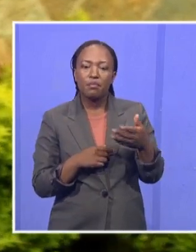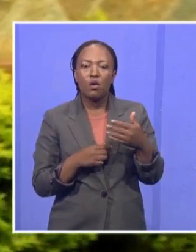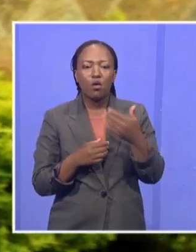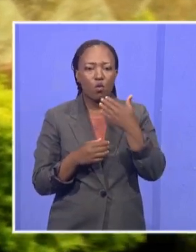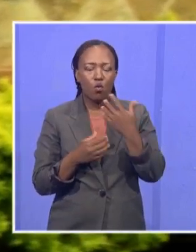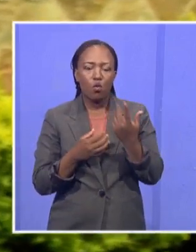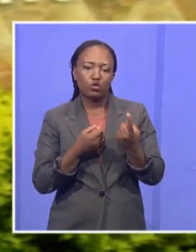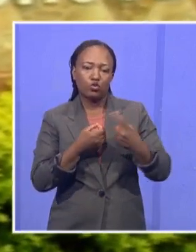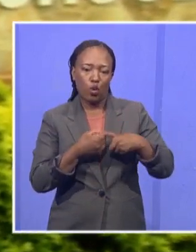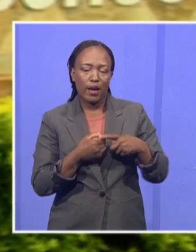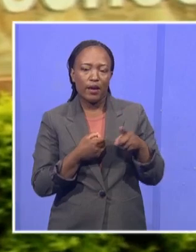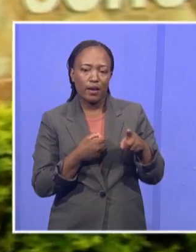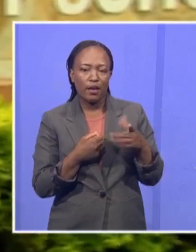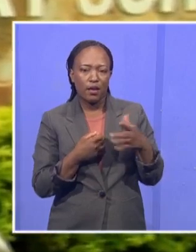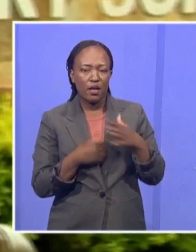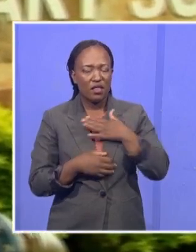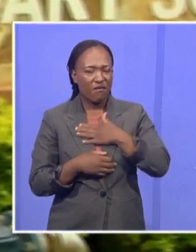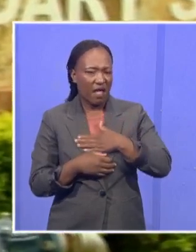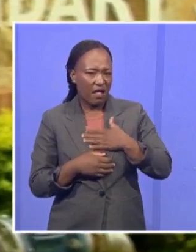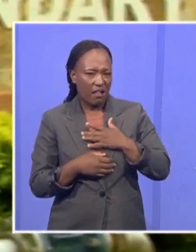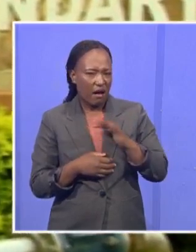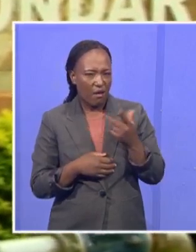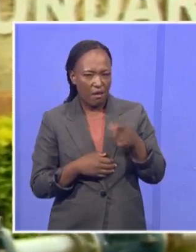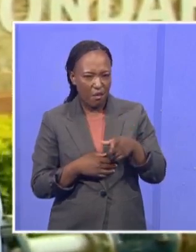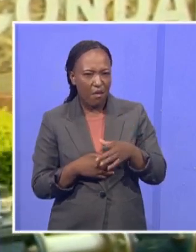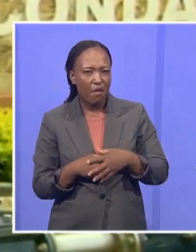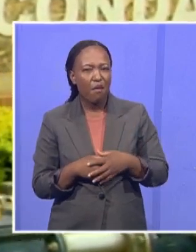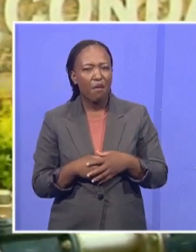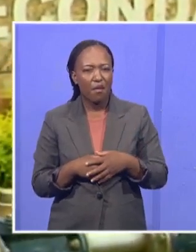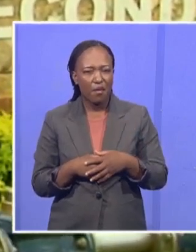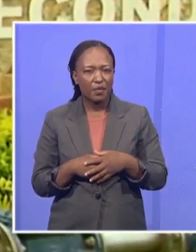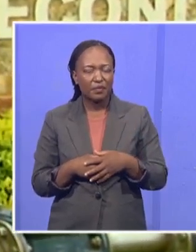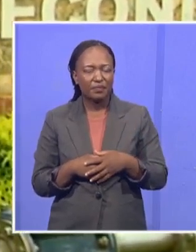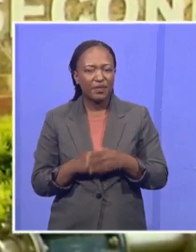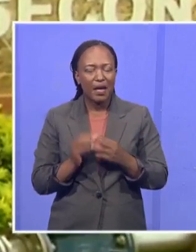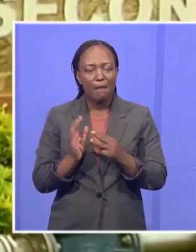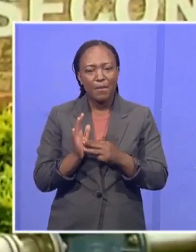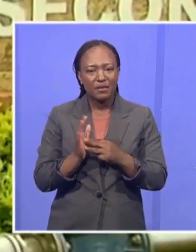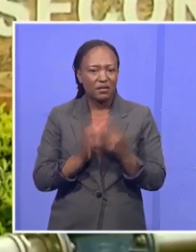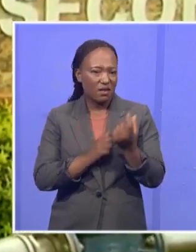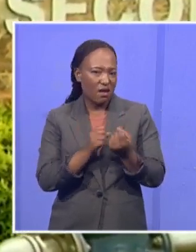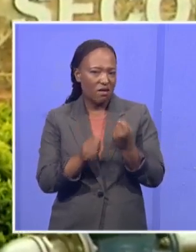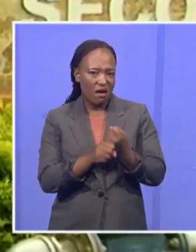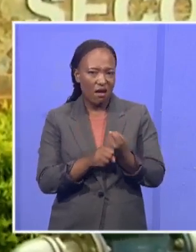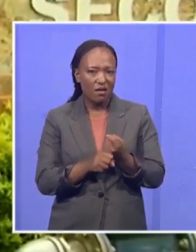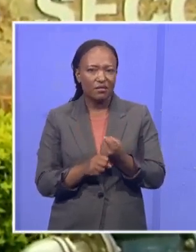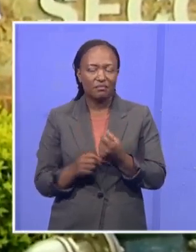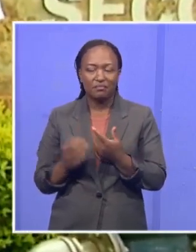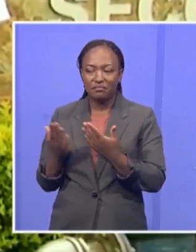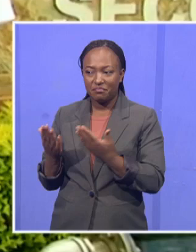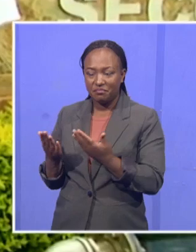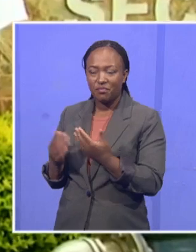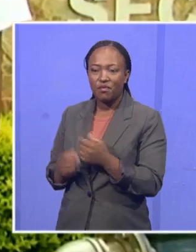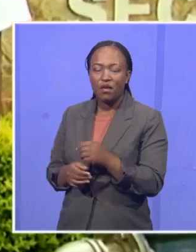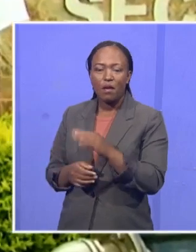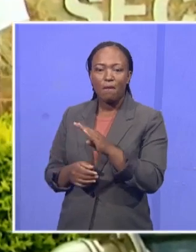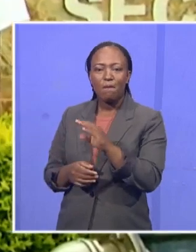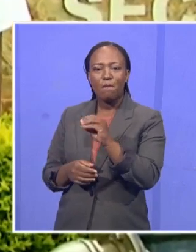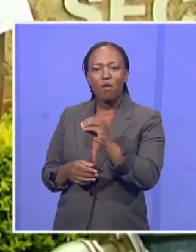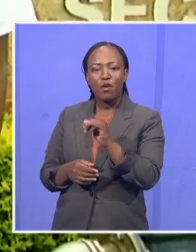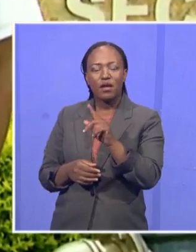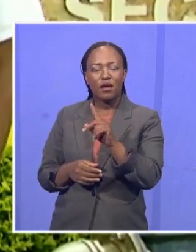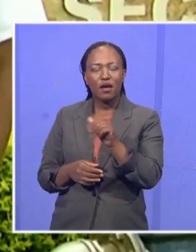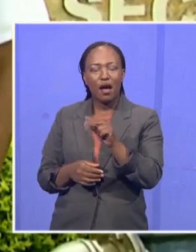to find out how are they feeling and, you know, how their matric year was. I'm now joined by Boikanyo. Thank you so much